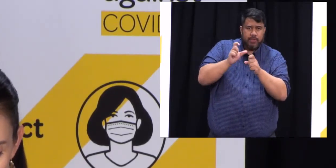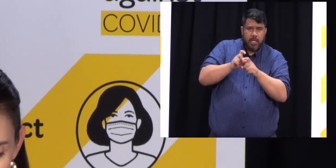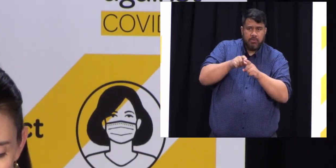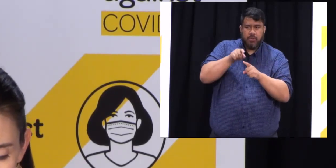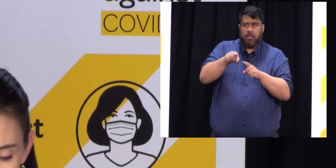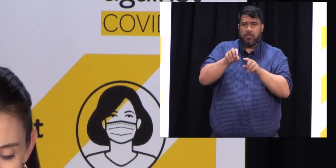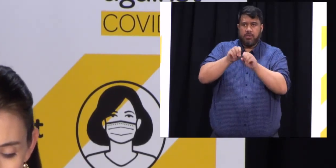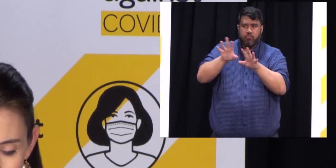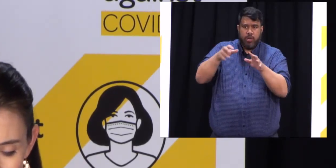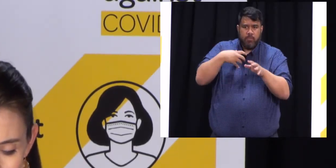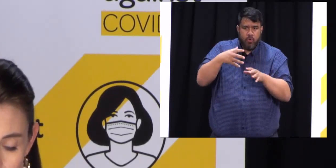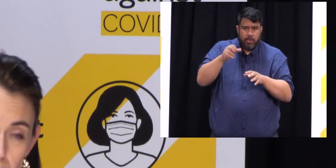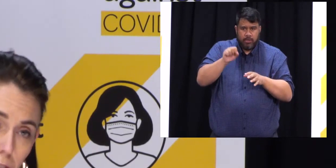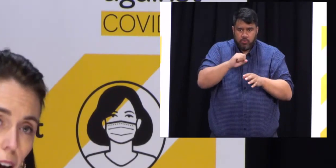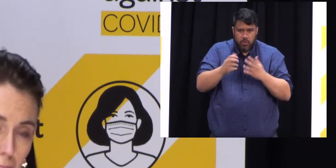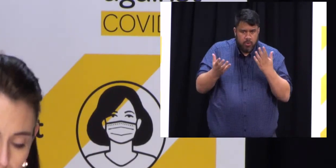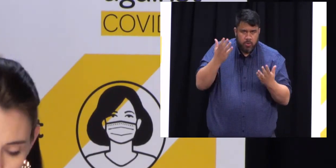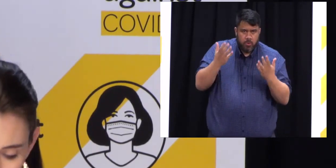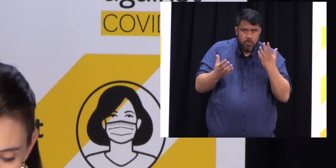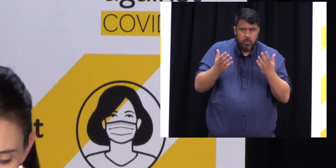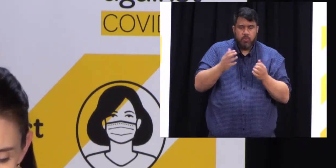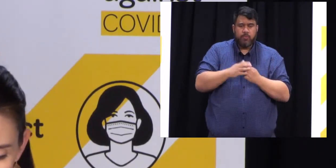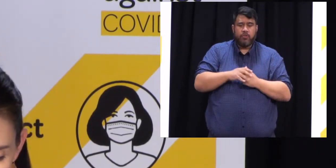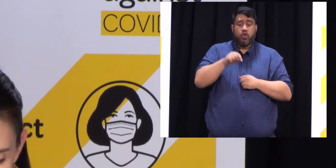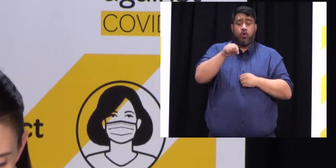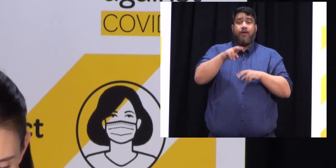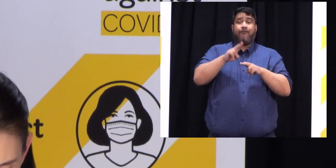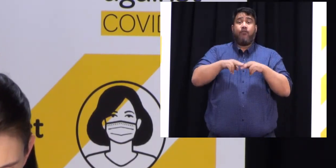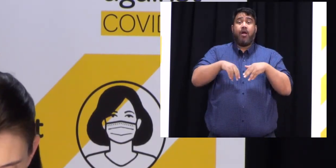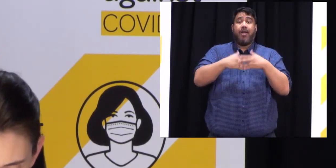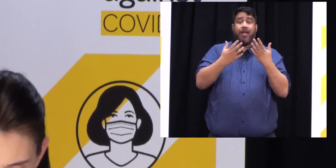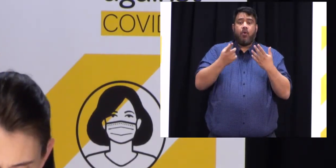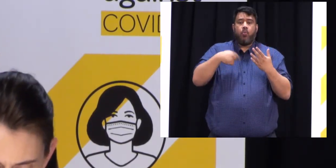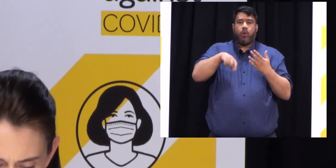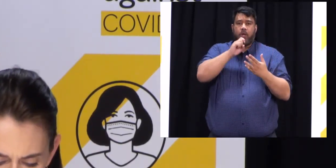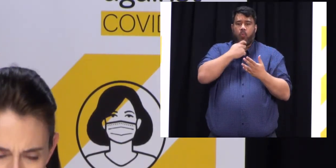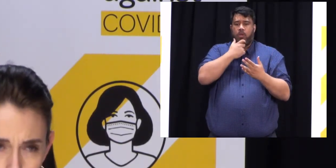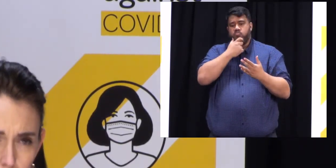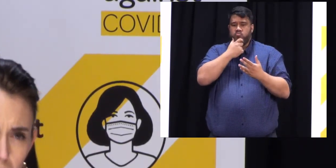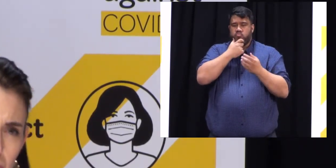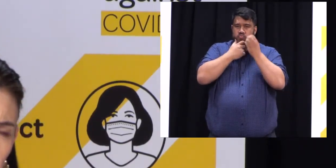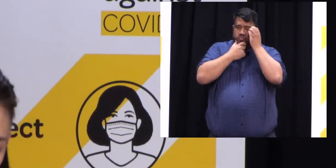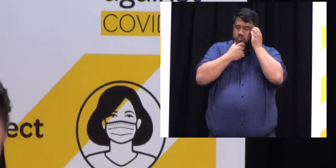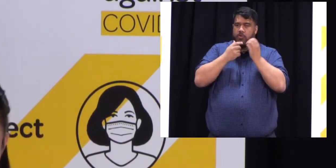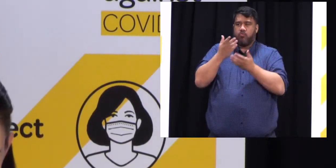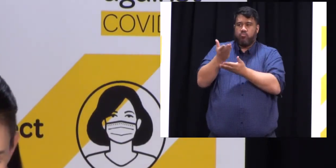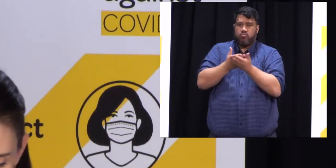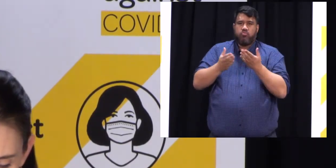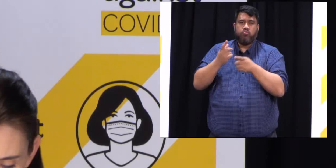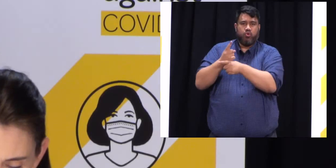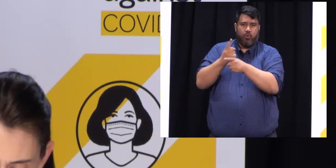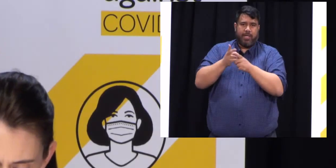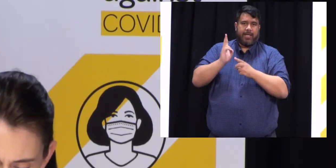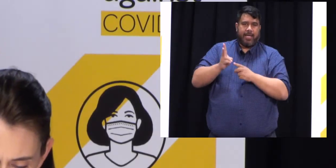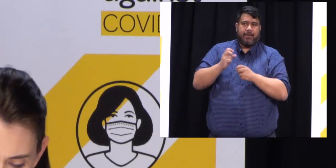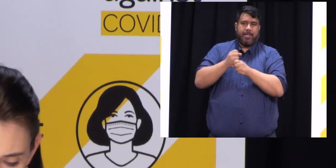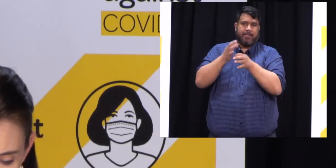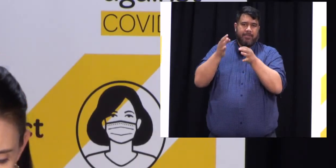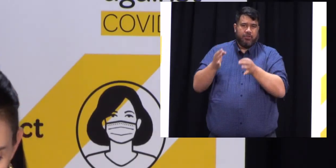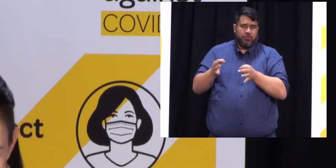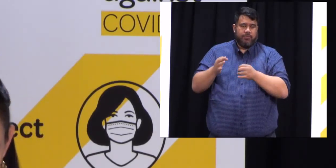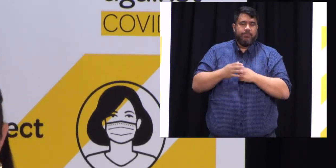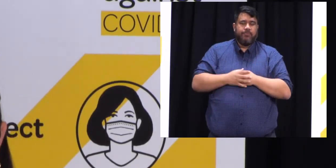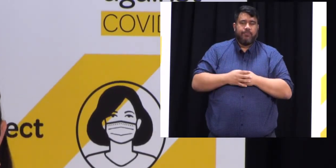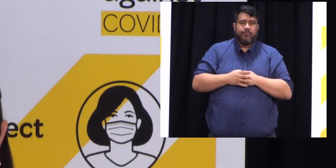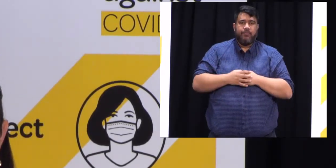These settings will be reviewed this Friday, and we'll give you an update in the afternoon. To give you a sense of what we'll be looking for in order